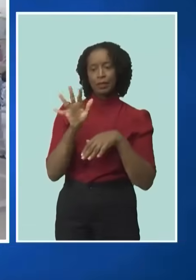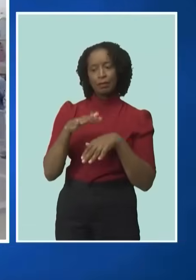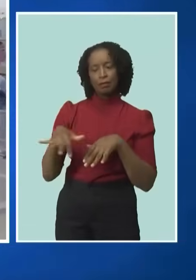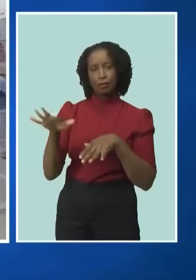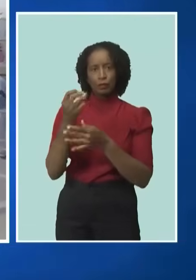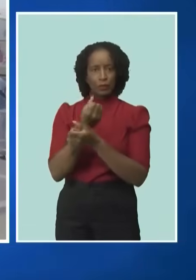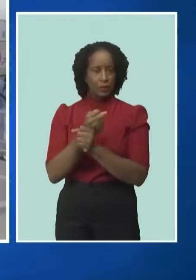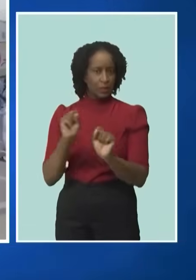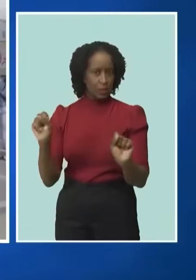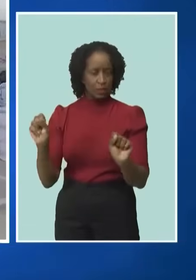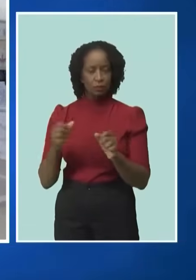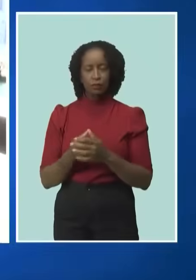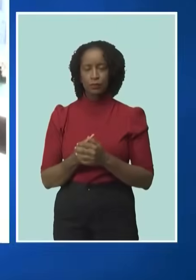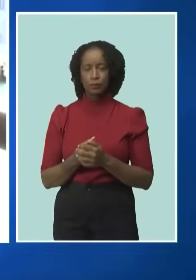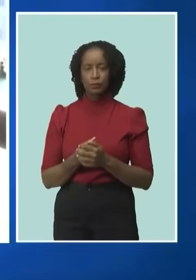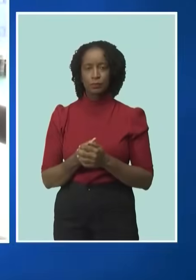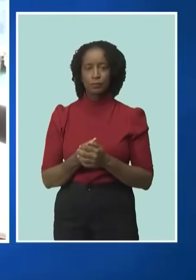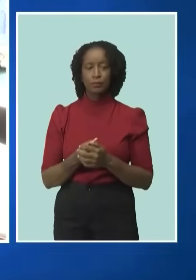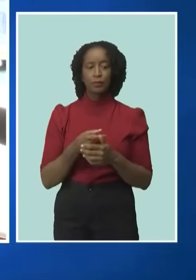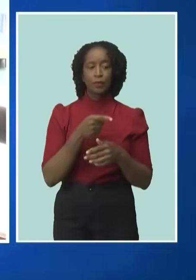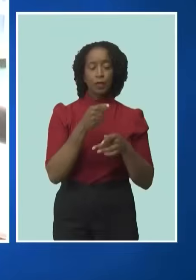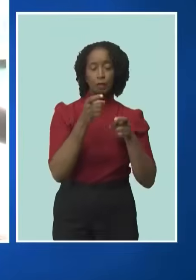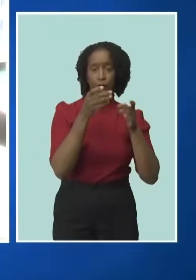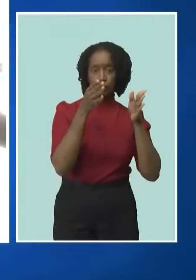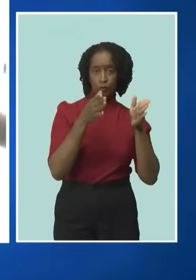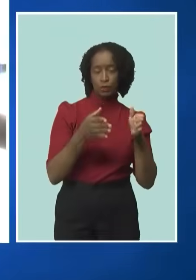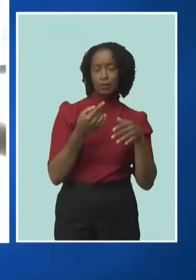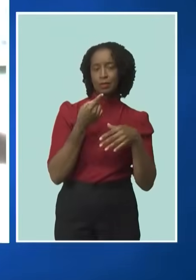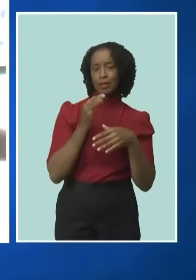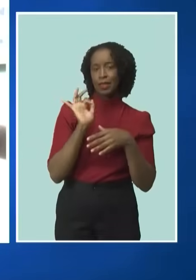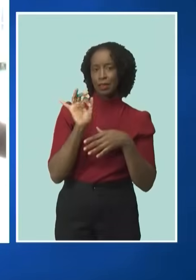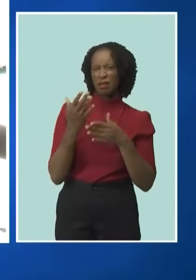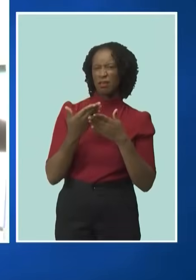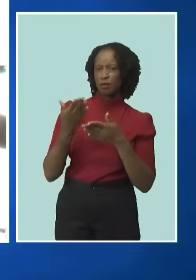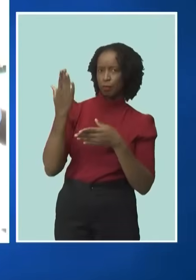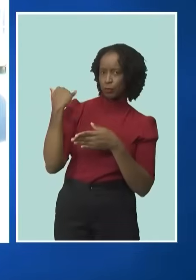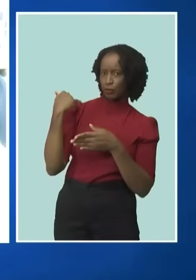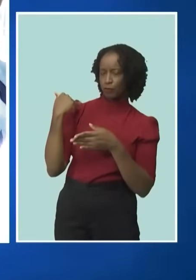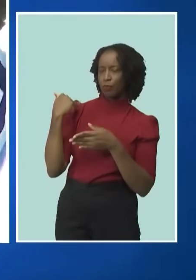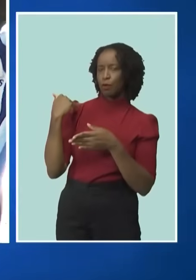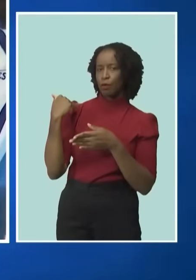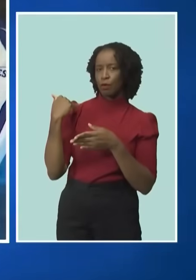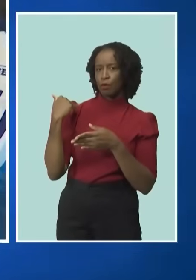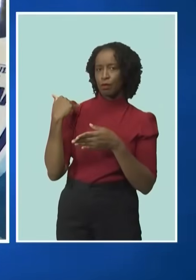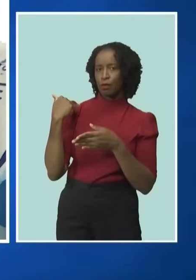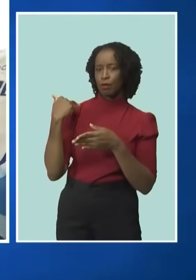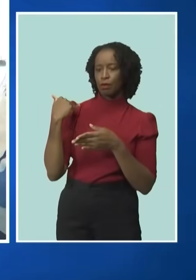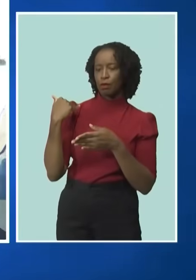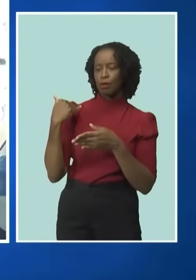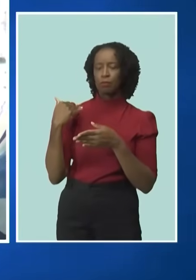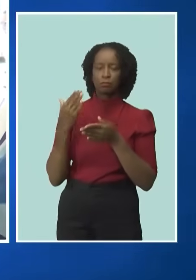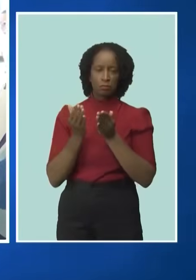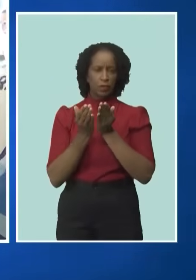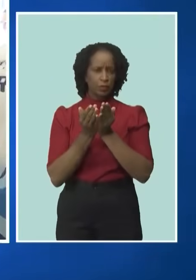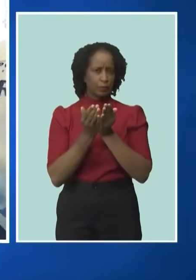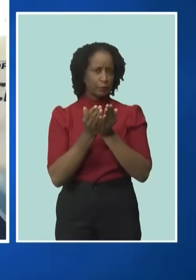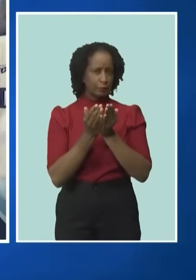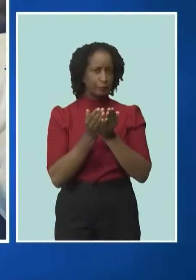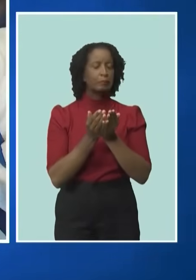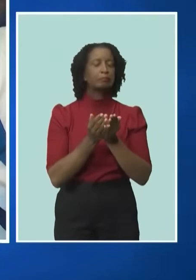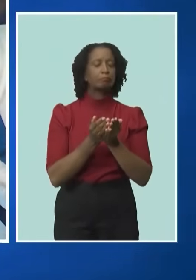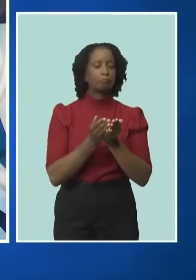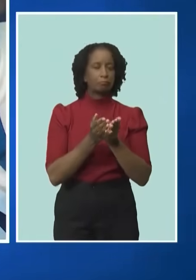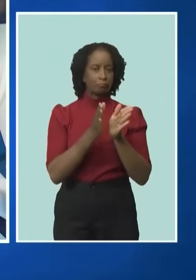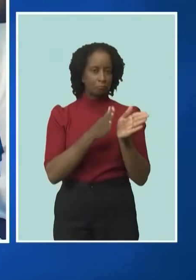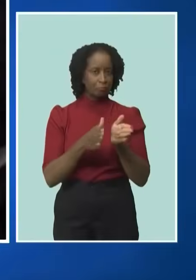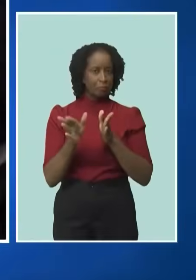sea. Managing Director Sean Morris says the success of their earlier Break the Ice Forerunner cruises helped set the tone for this